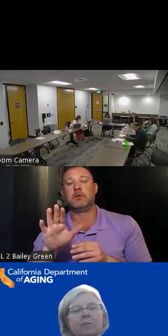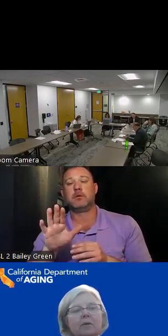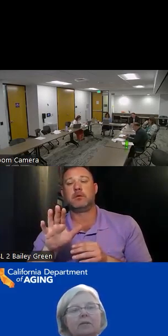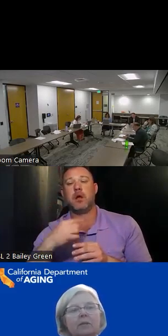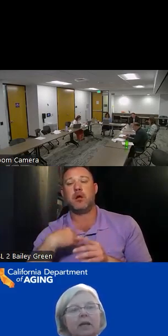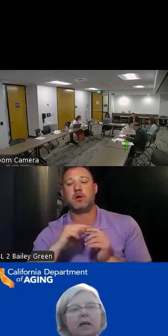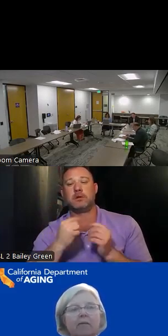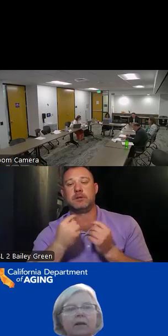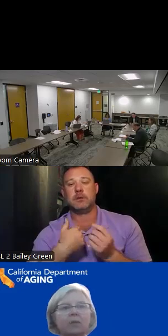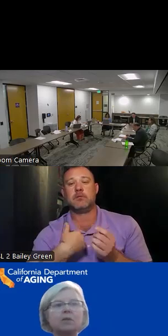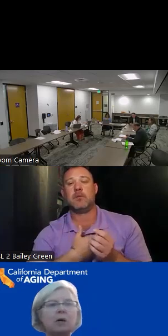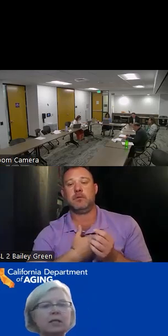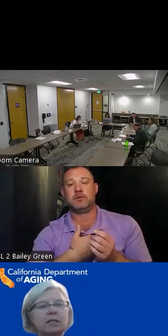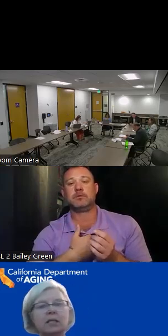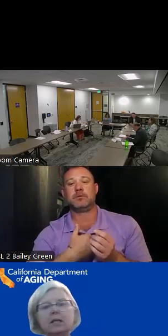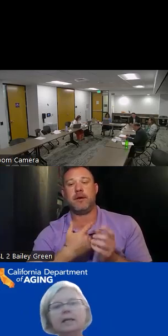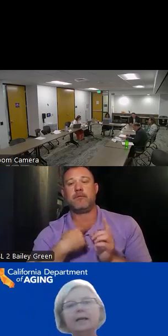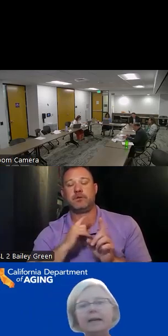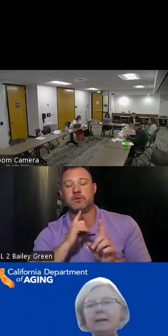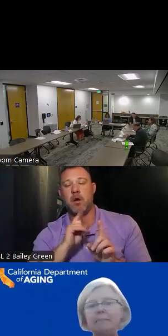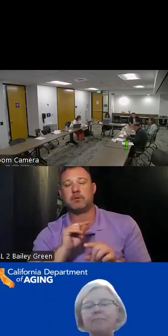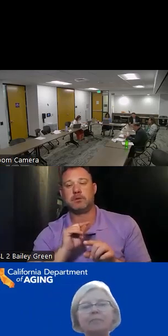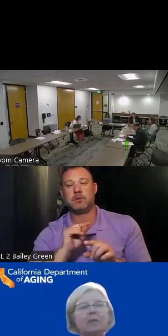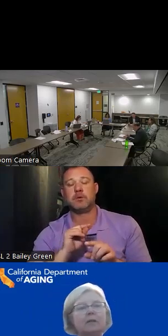our team members that may have a response,